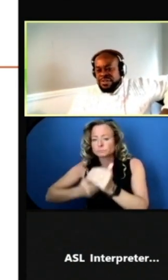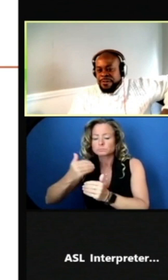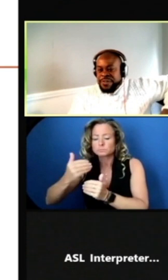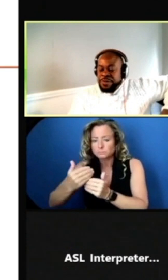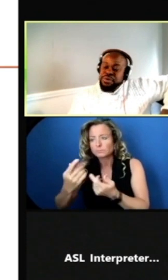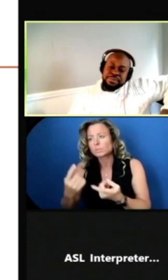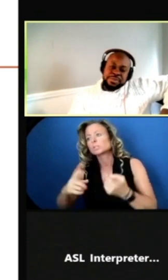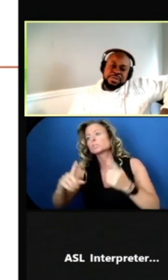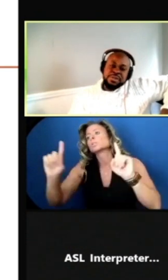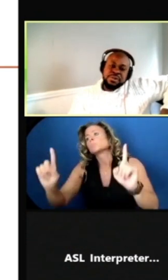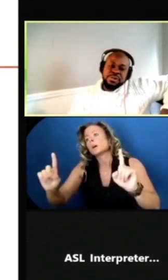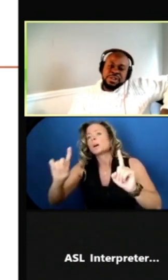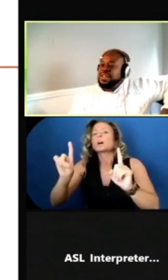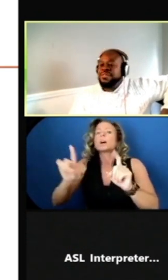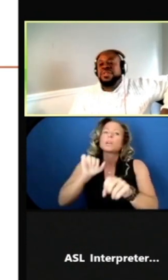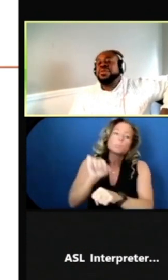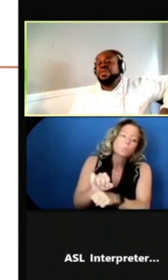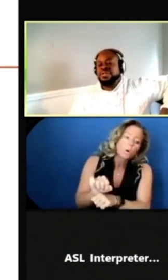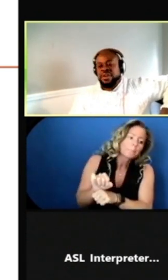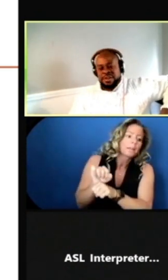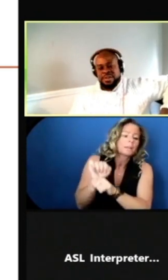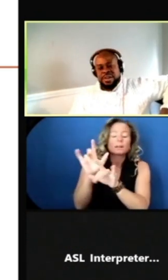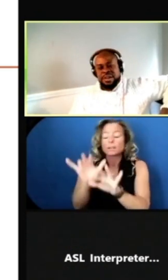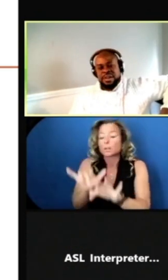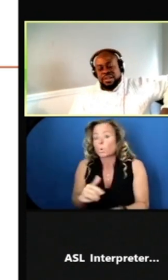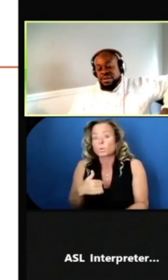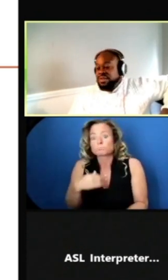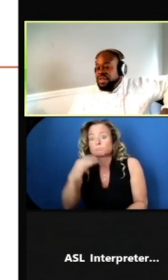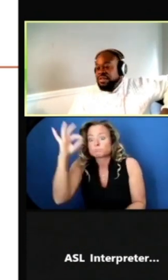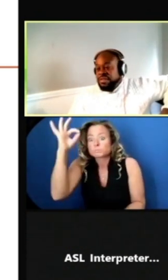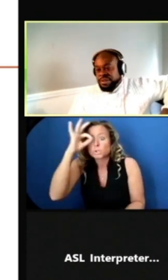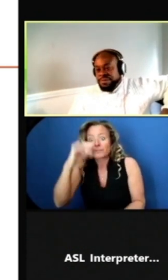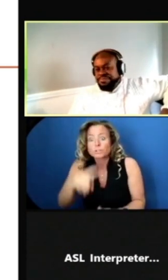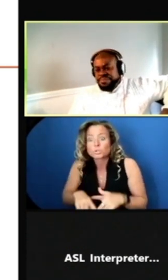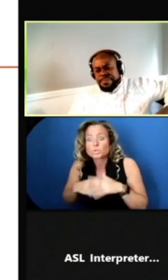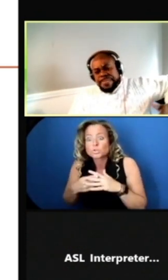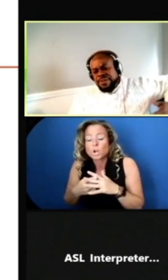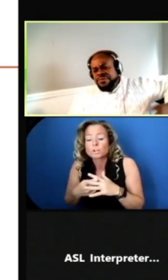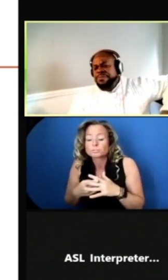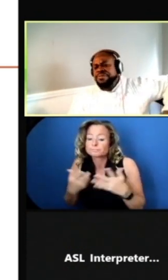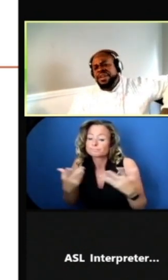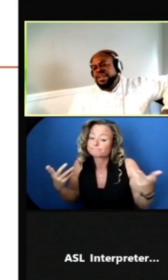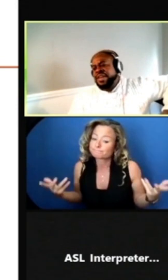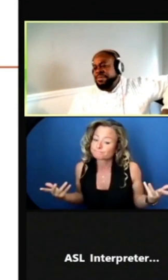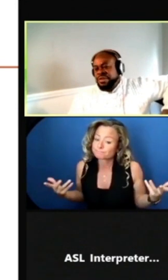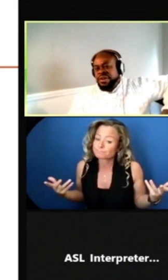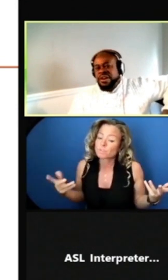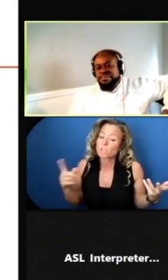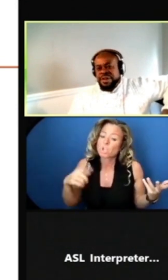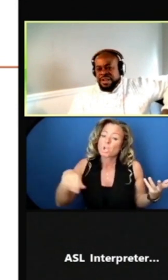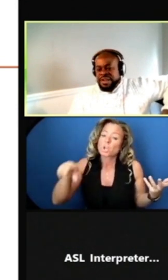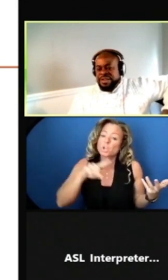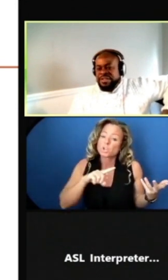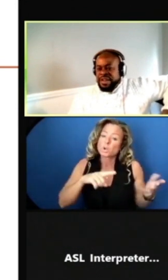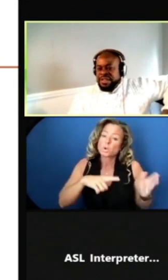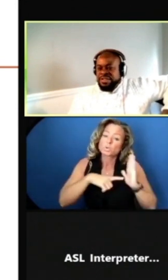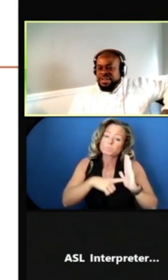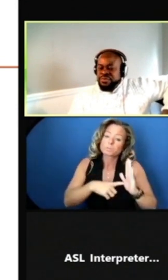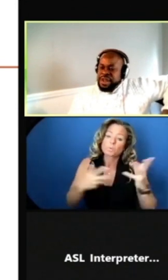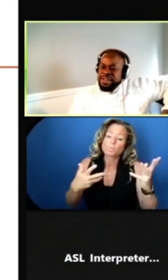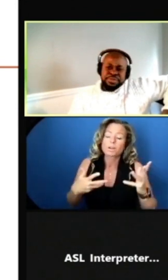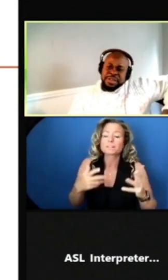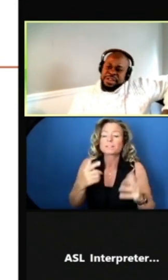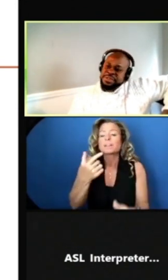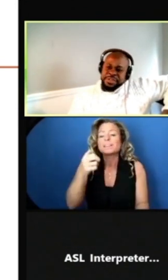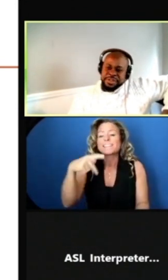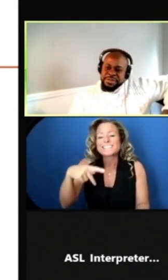to get yourself an appointment, or you don't even know where to start. Those things to me represent gaps in our ability to say that